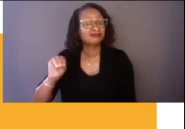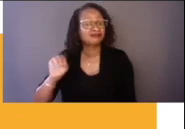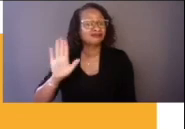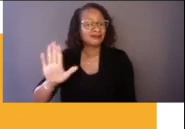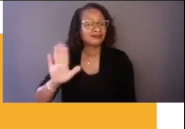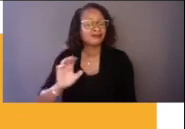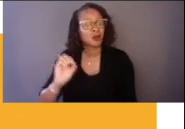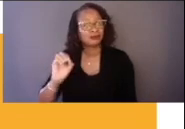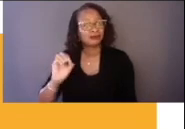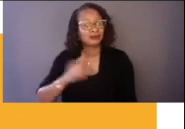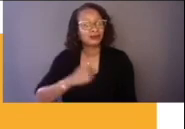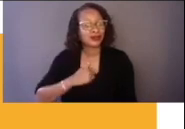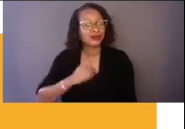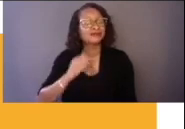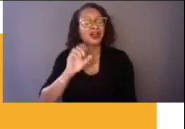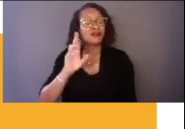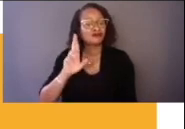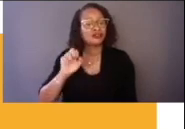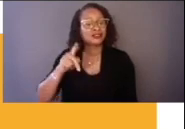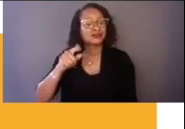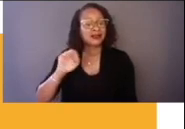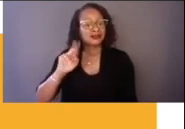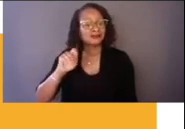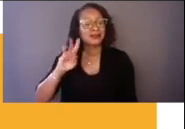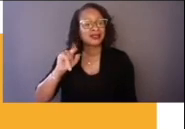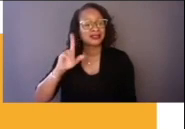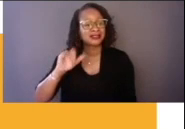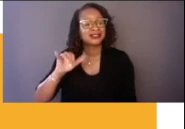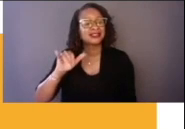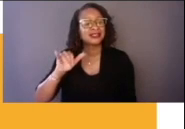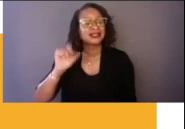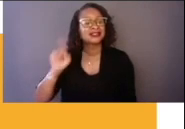www.respectability.org. Next slide, please.